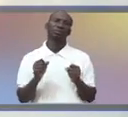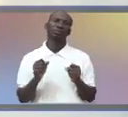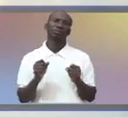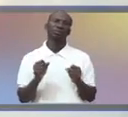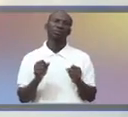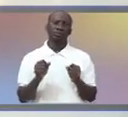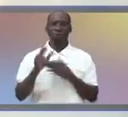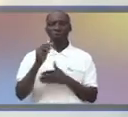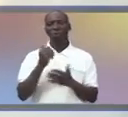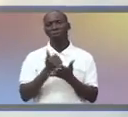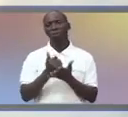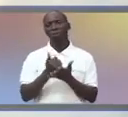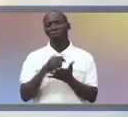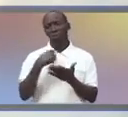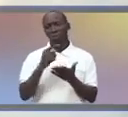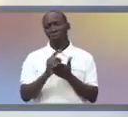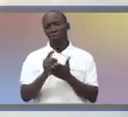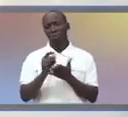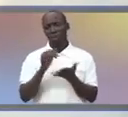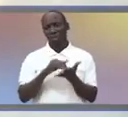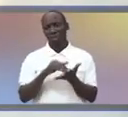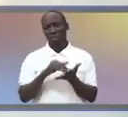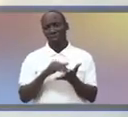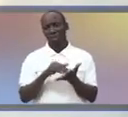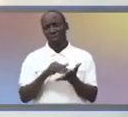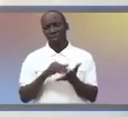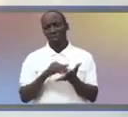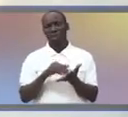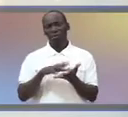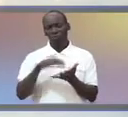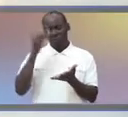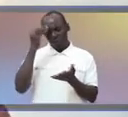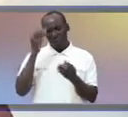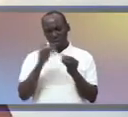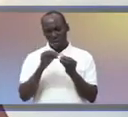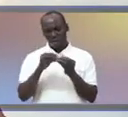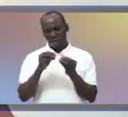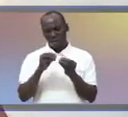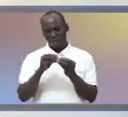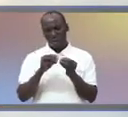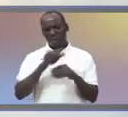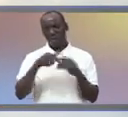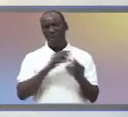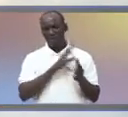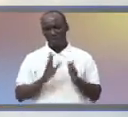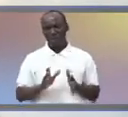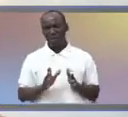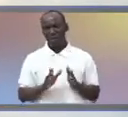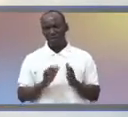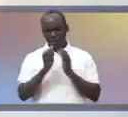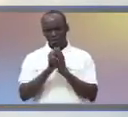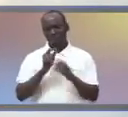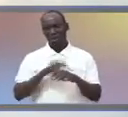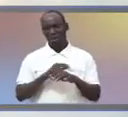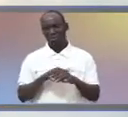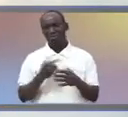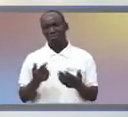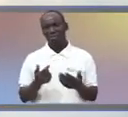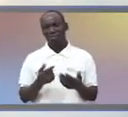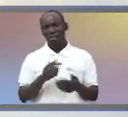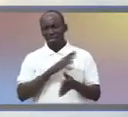da fofra Kristo fo abresu na ye we ye nemu besu ye hunu se omo bo esu sa akwasie da na eye Pentecost da